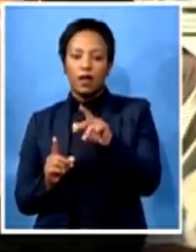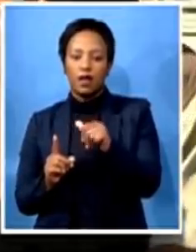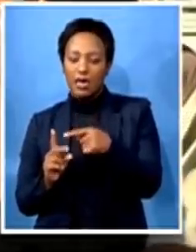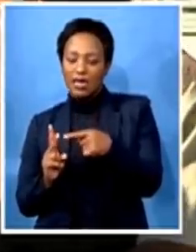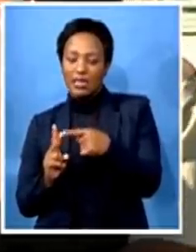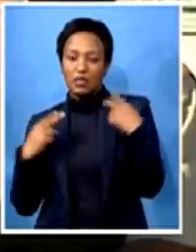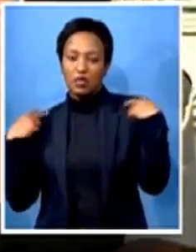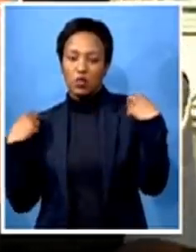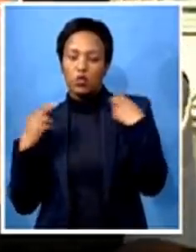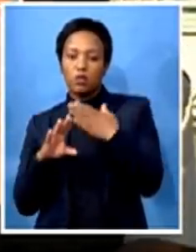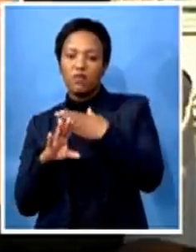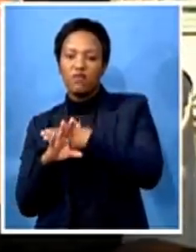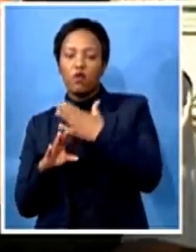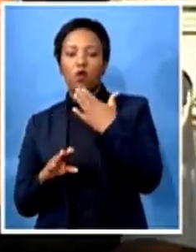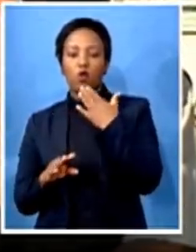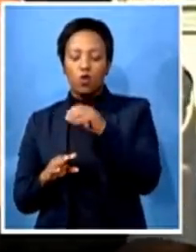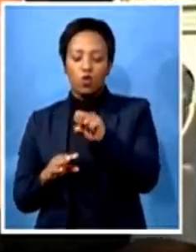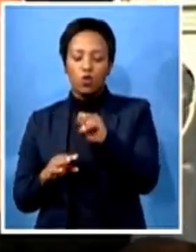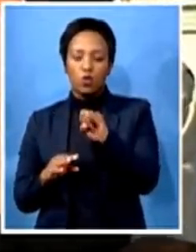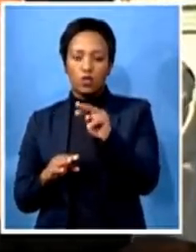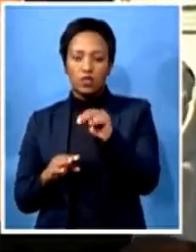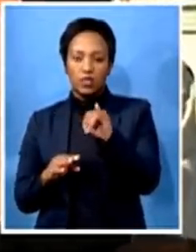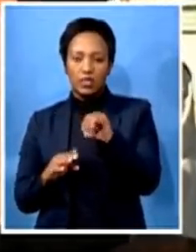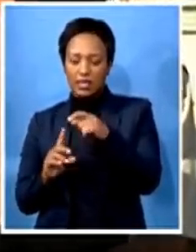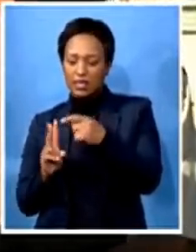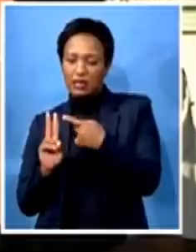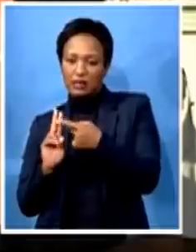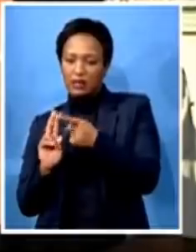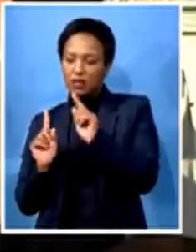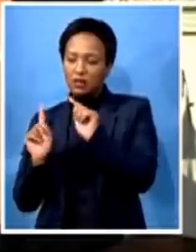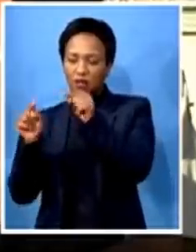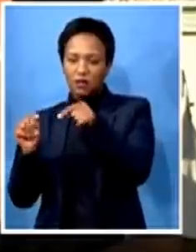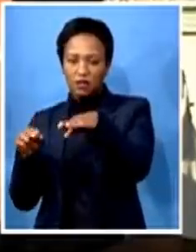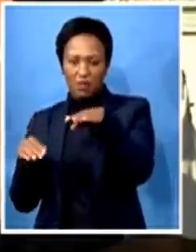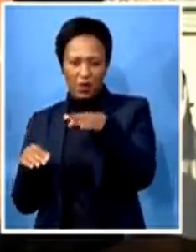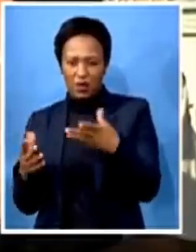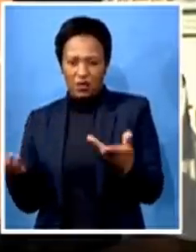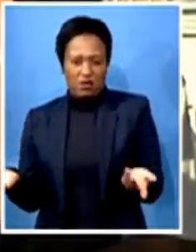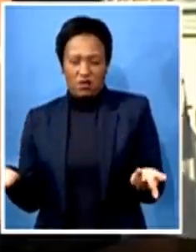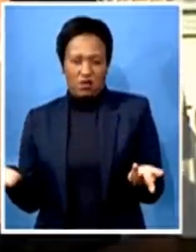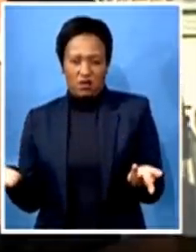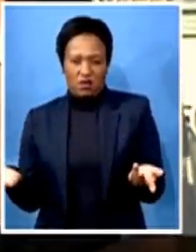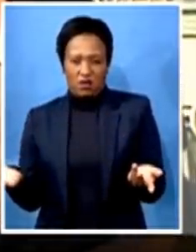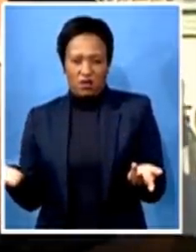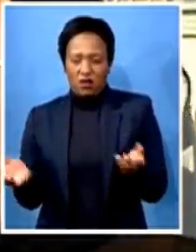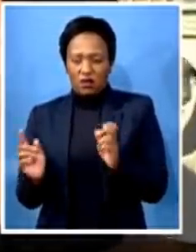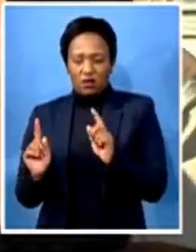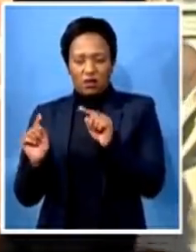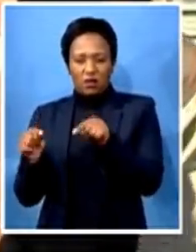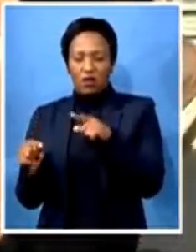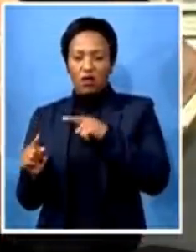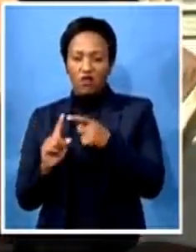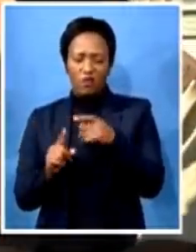have been criticizing that envoy, saying that honestly, it was just a lukewarm response from the South African side to actually go to